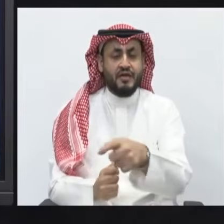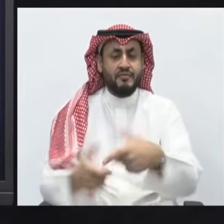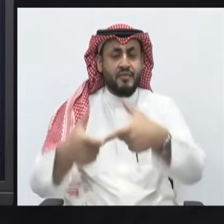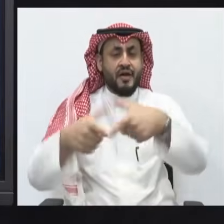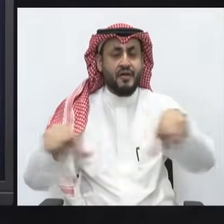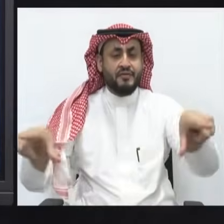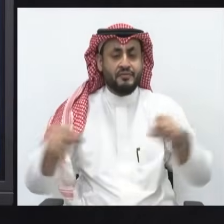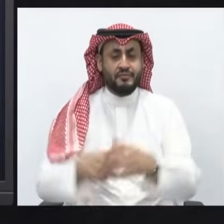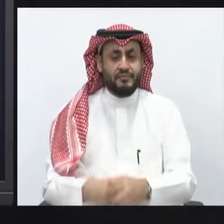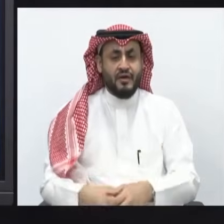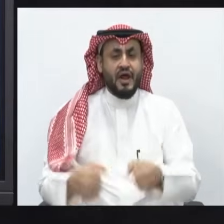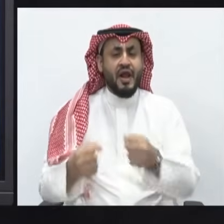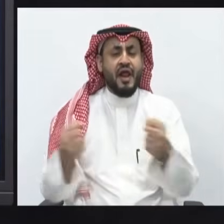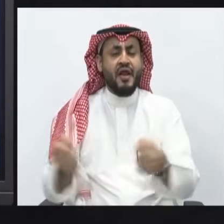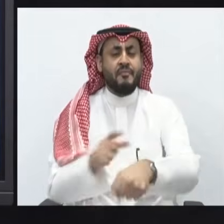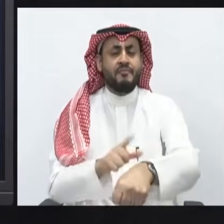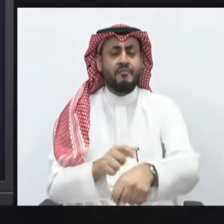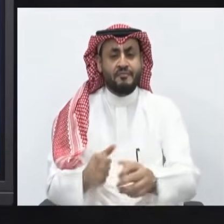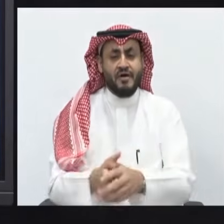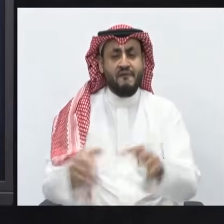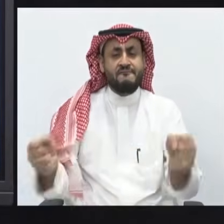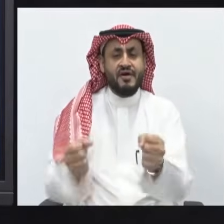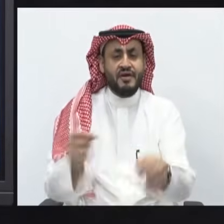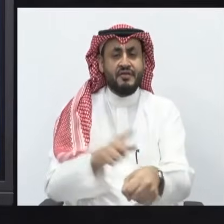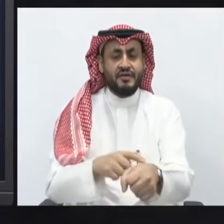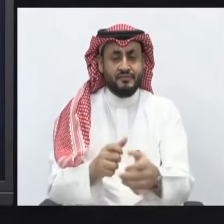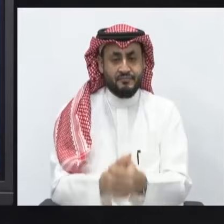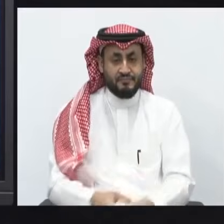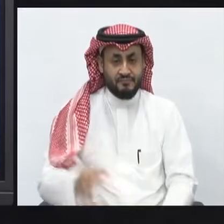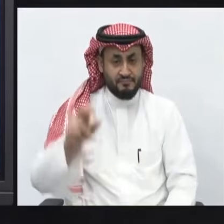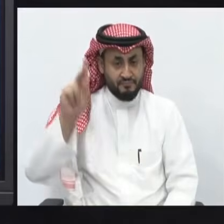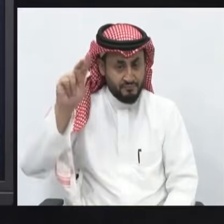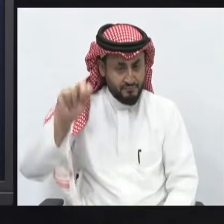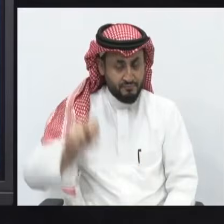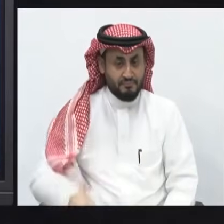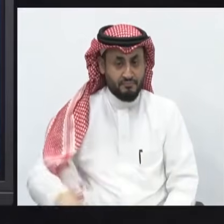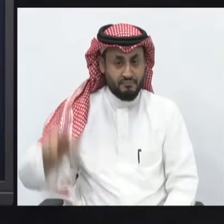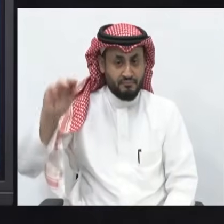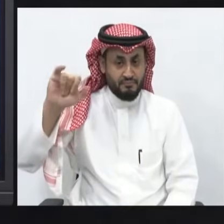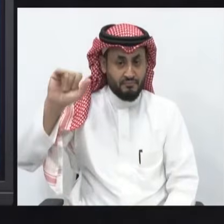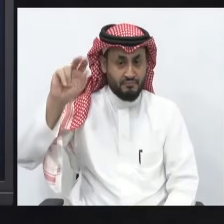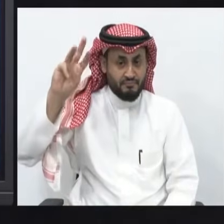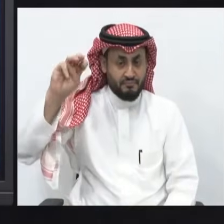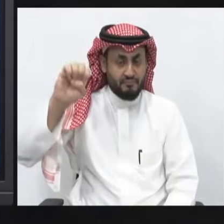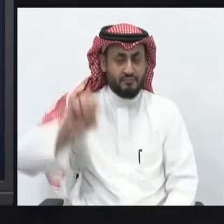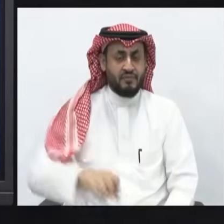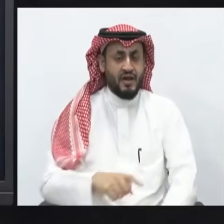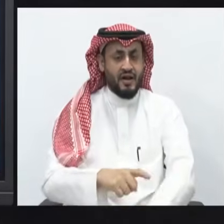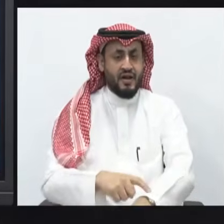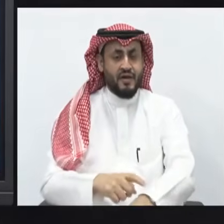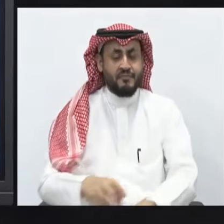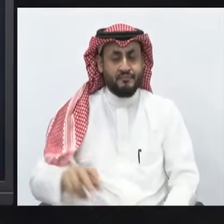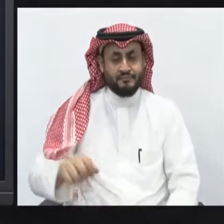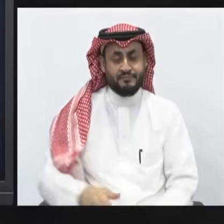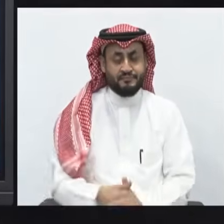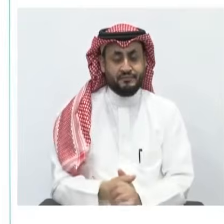fun time. Fun time. Okay, time means what? Yes, this is time. What time is it? This is the